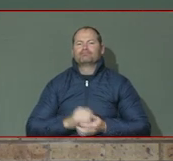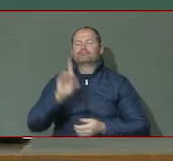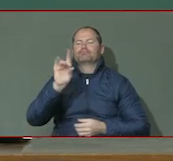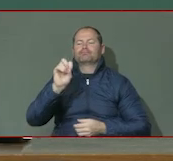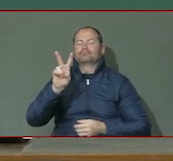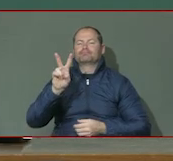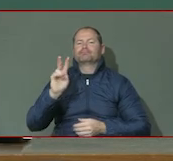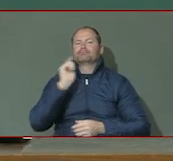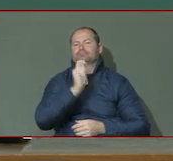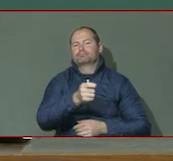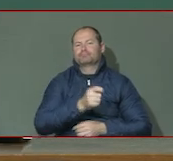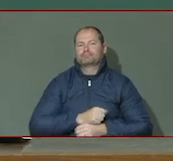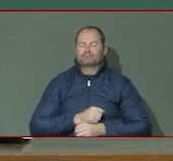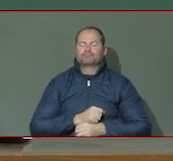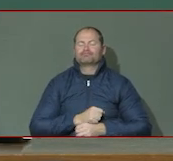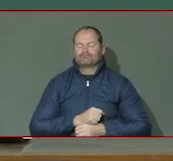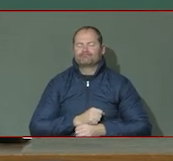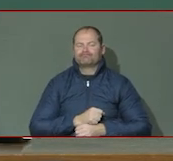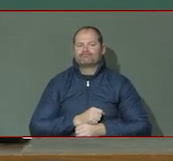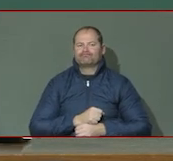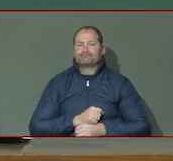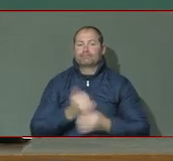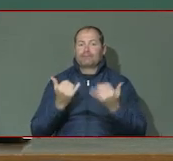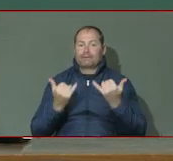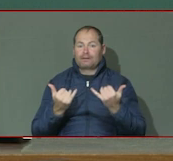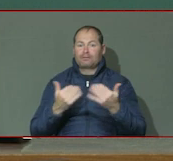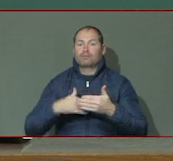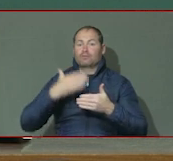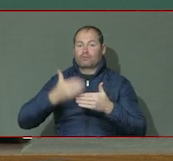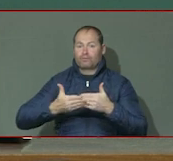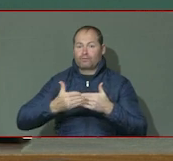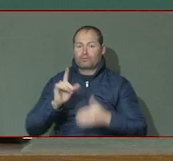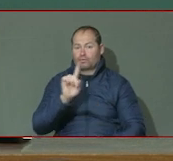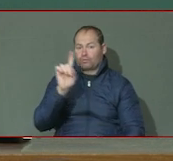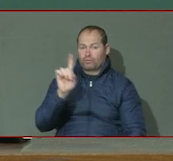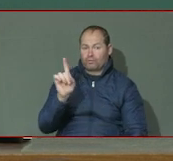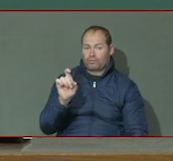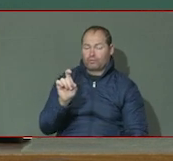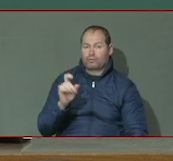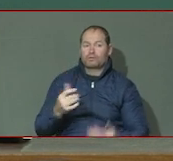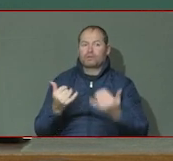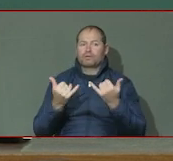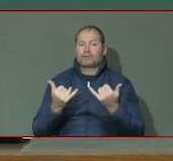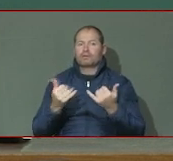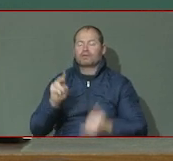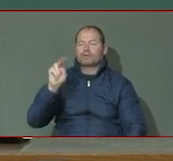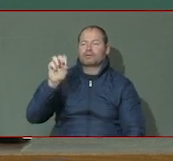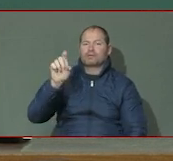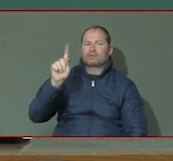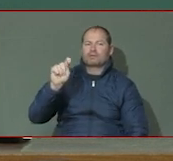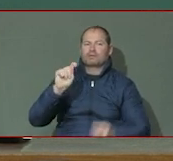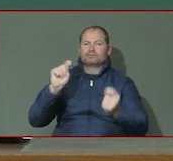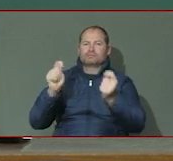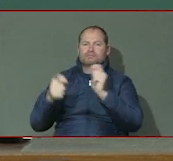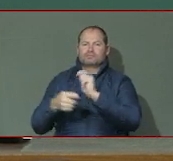paid. When we get to the next question, complete the net change in cash and cash